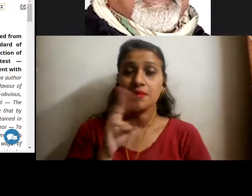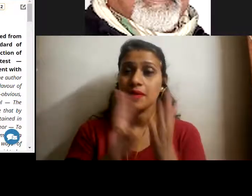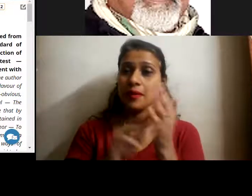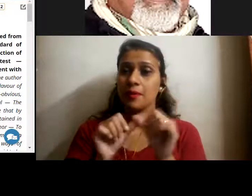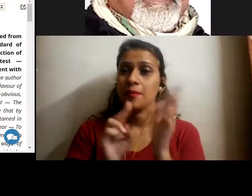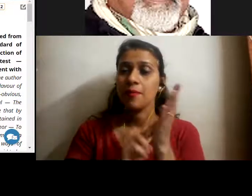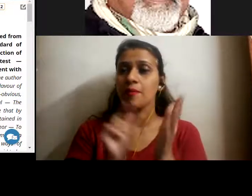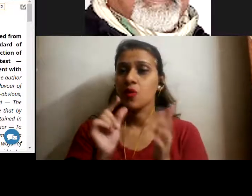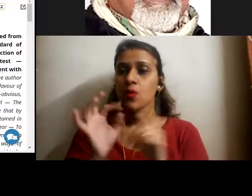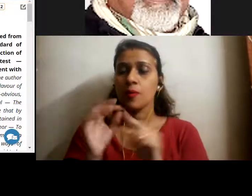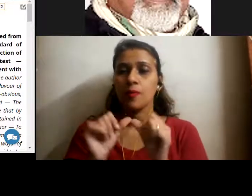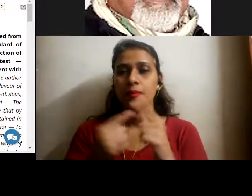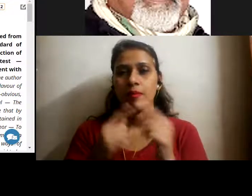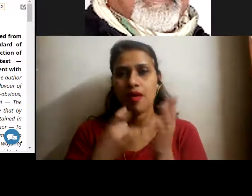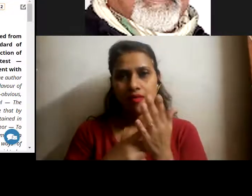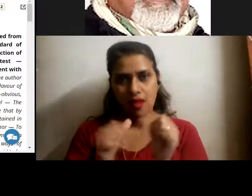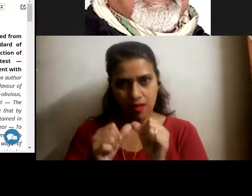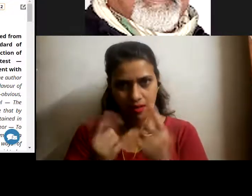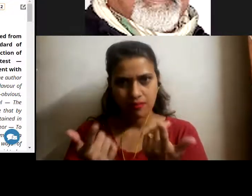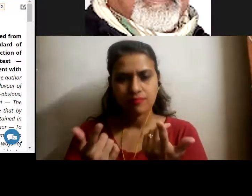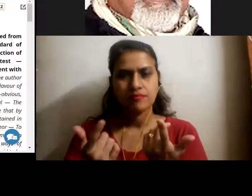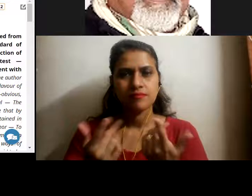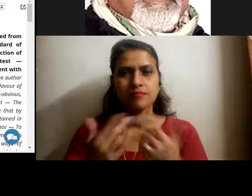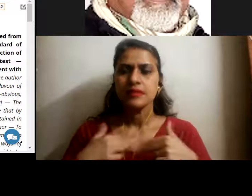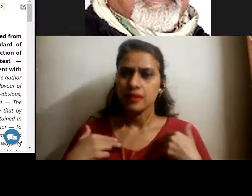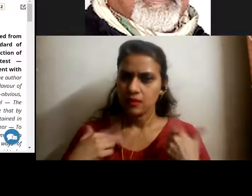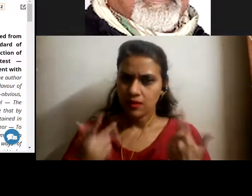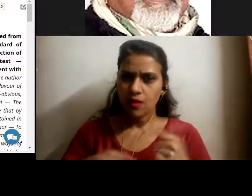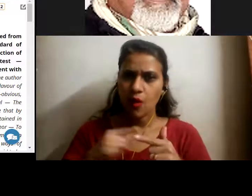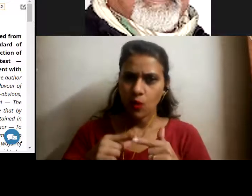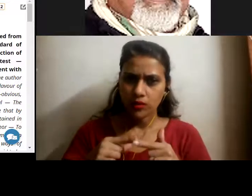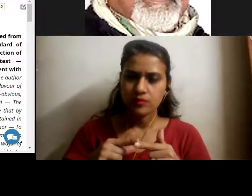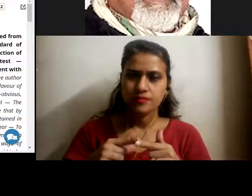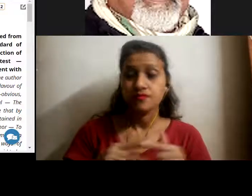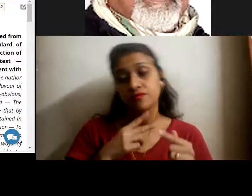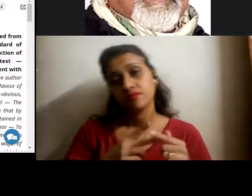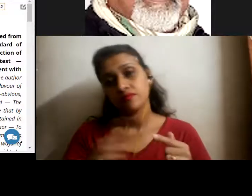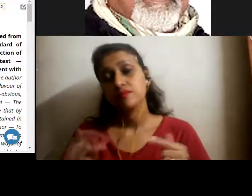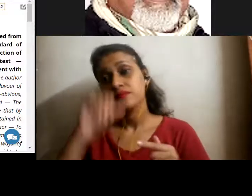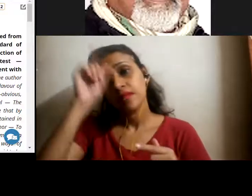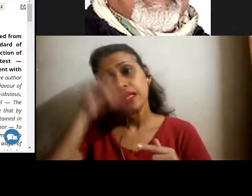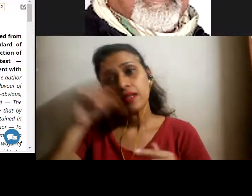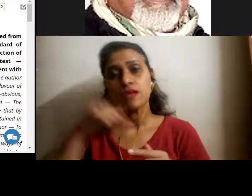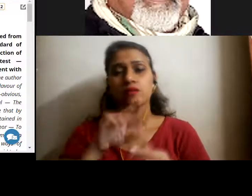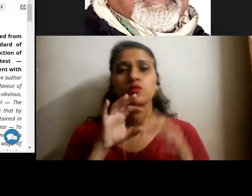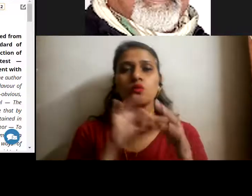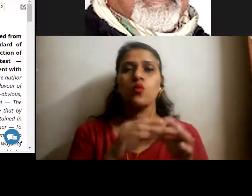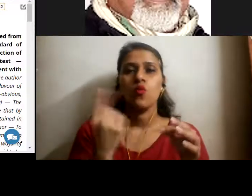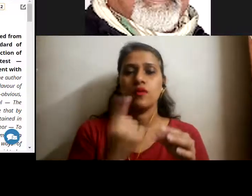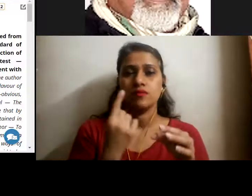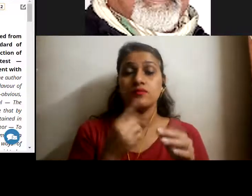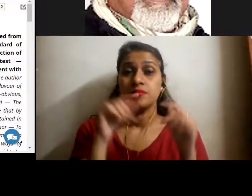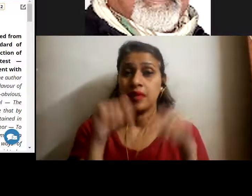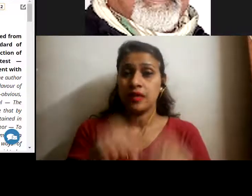and LexisNexis. So a few are now, even initially they were only Indian cases, but now even